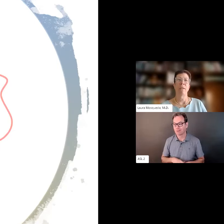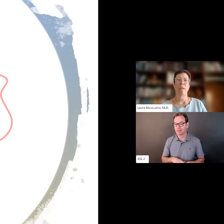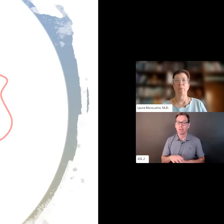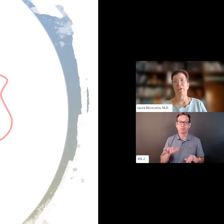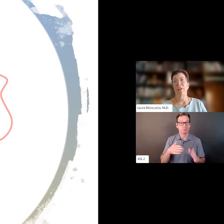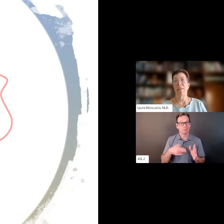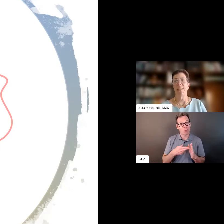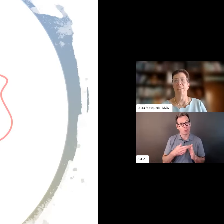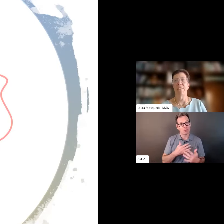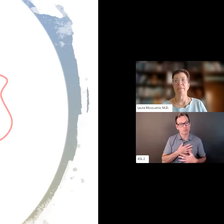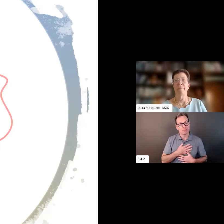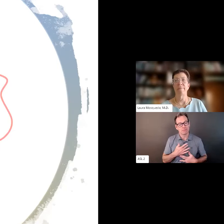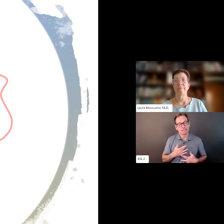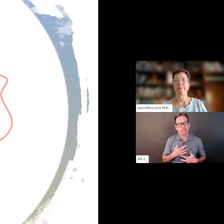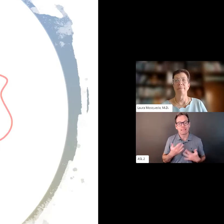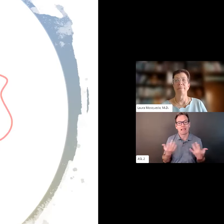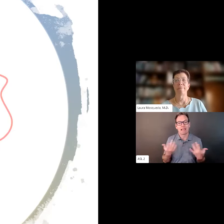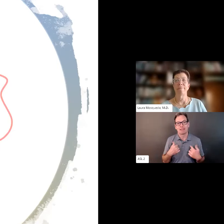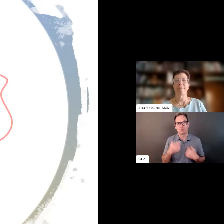much appreciate your attention.